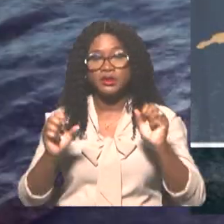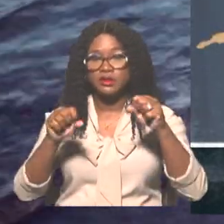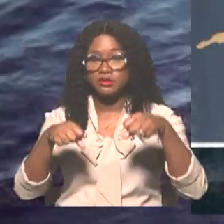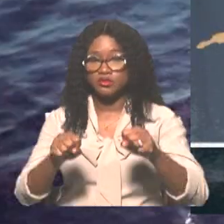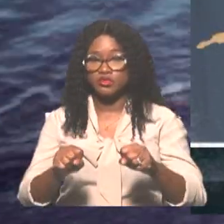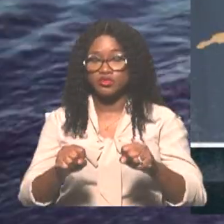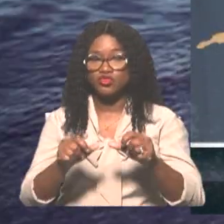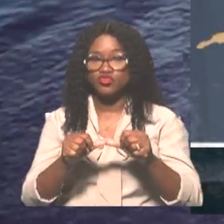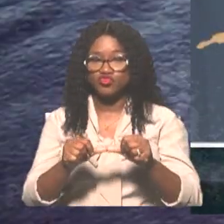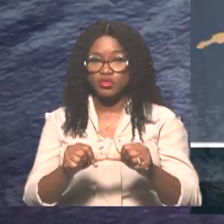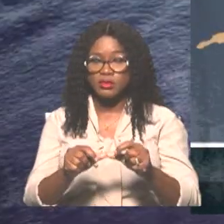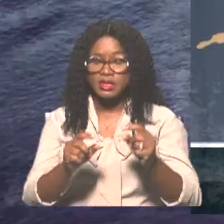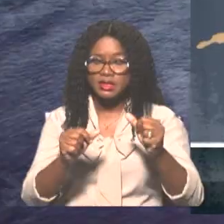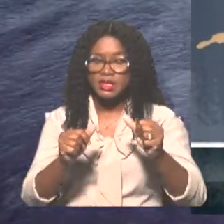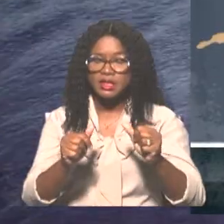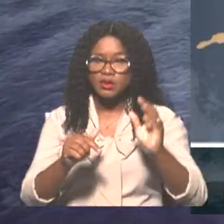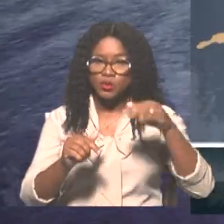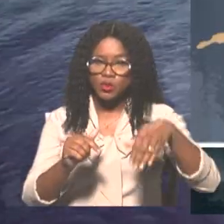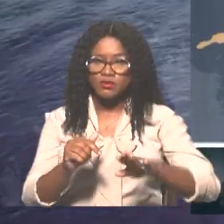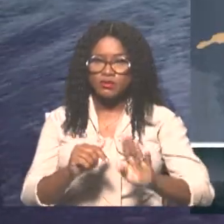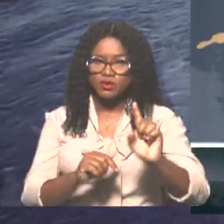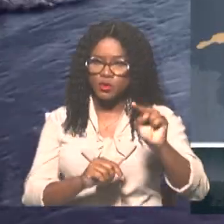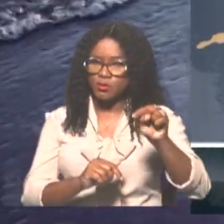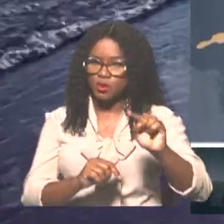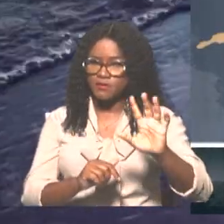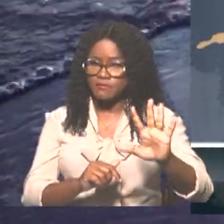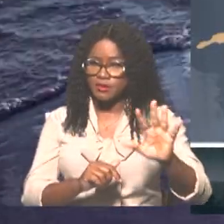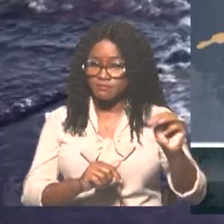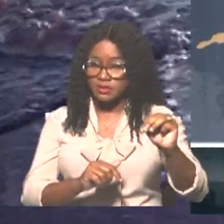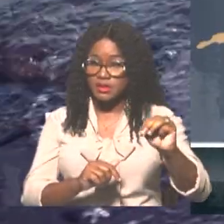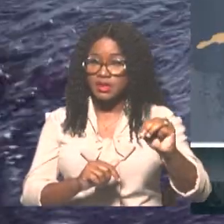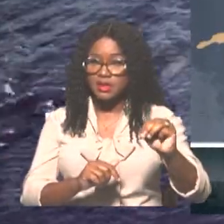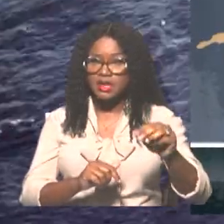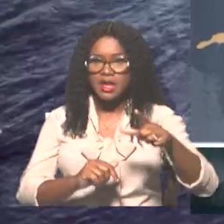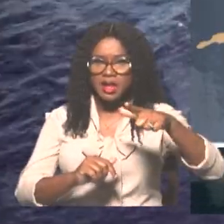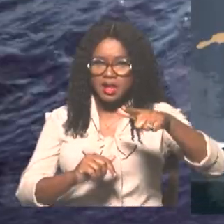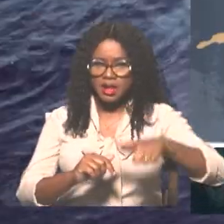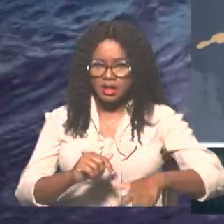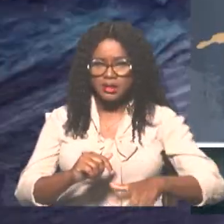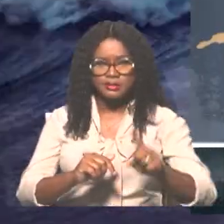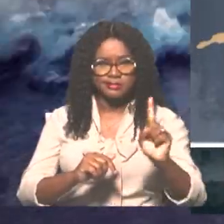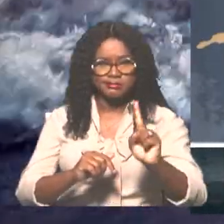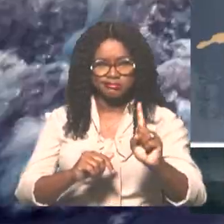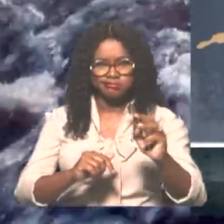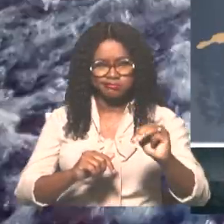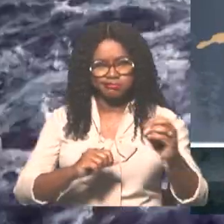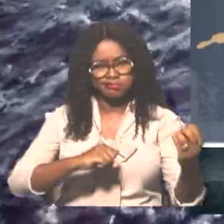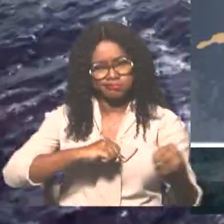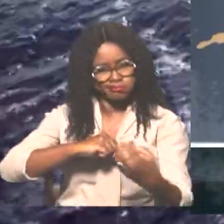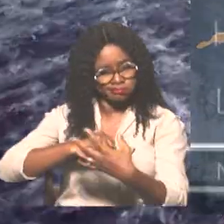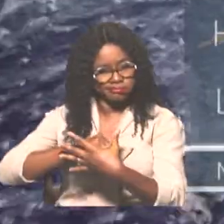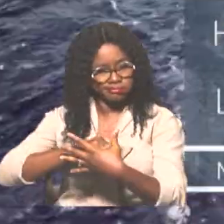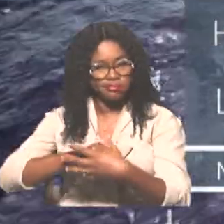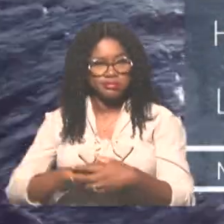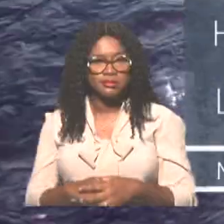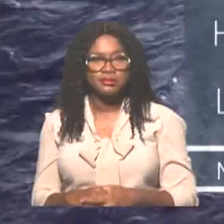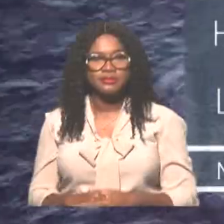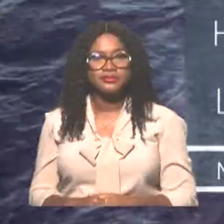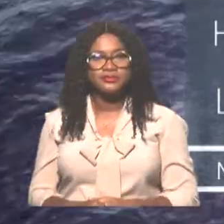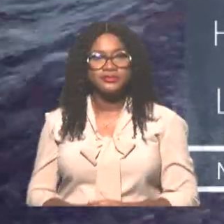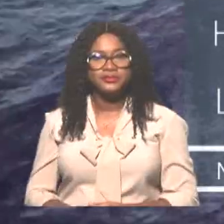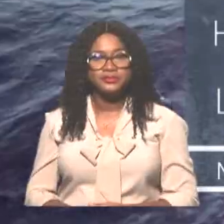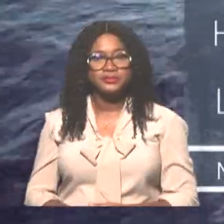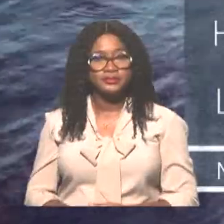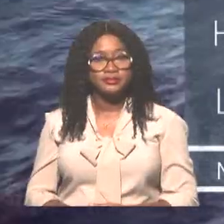will remain slight to moderate with waves up to 1.5 meters in open waters and just below 1 meter in sheltered areas. And to wrap